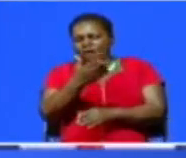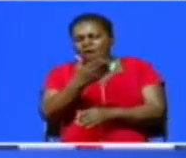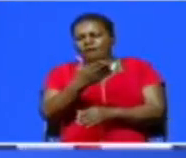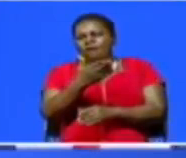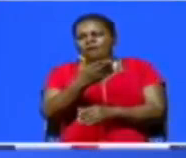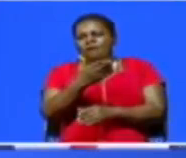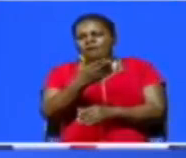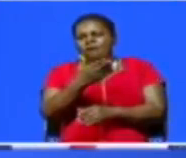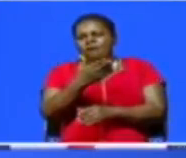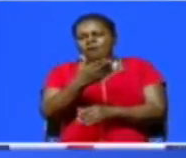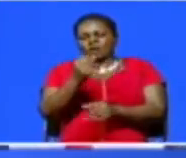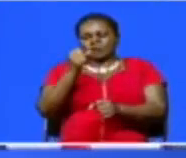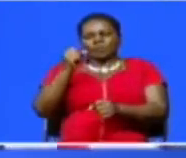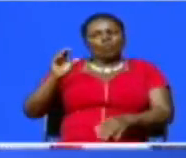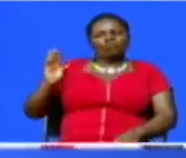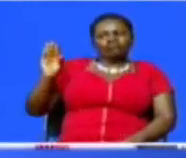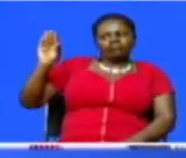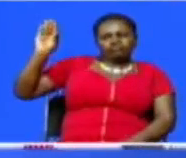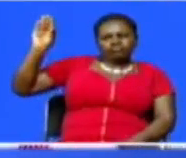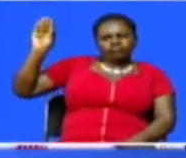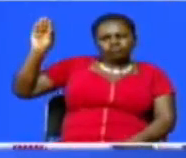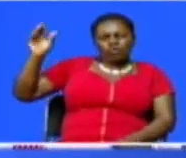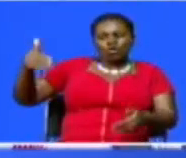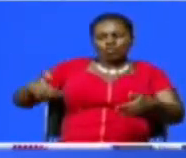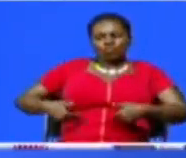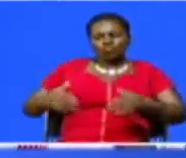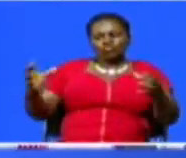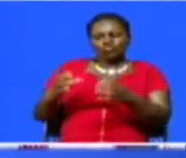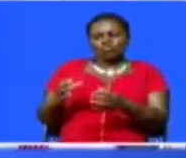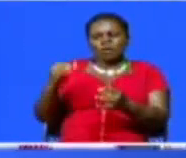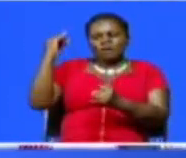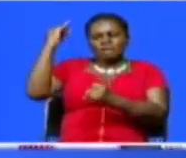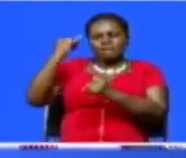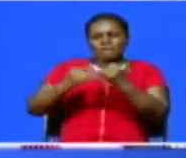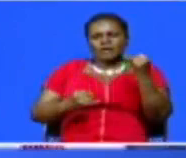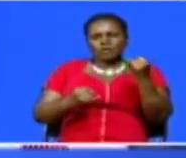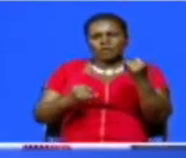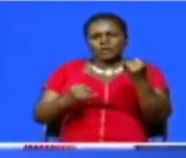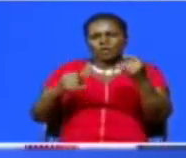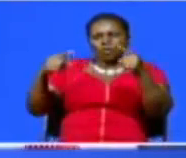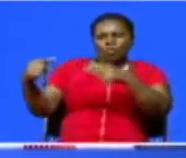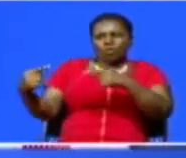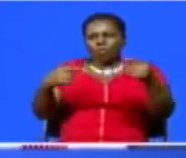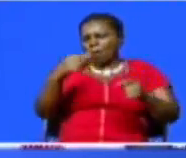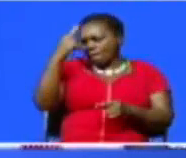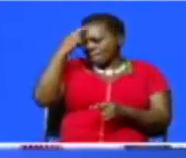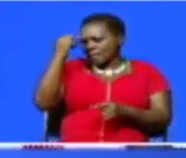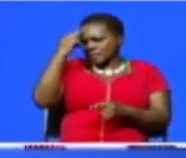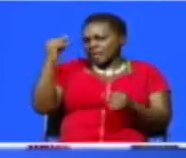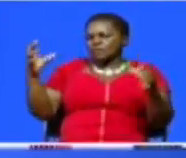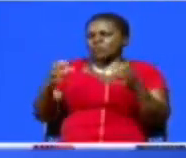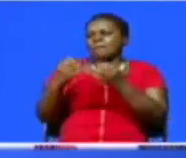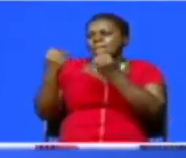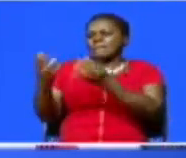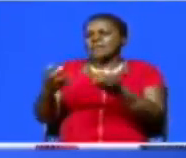then administered an oath for them and then finally engaged them in fighting the Maasais whereby